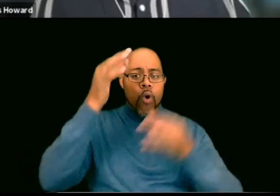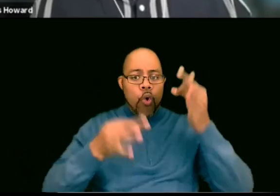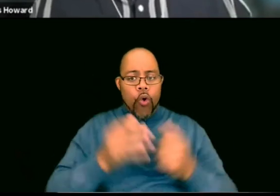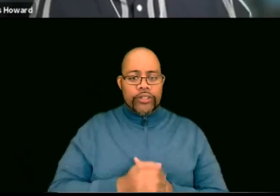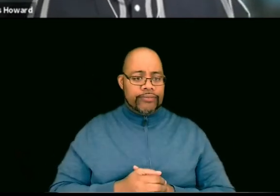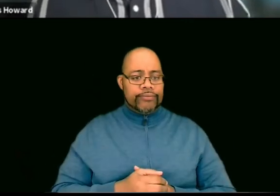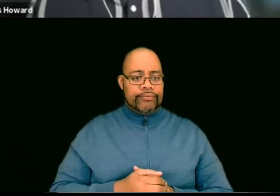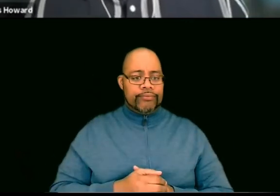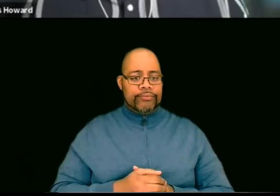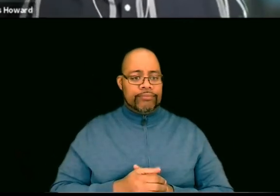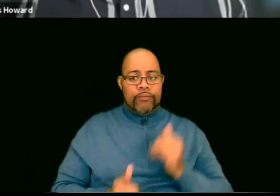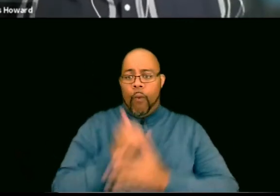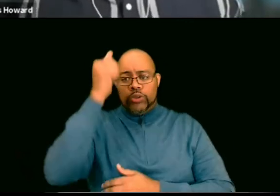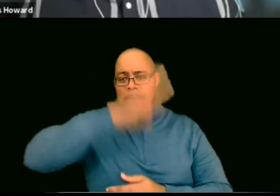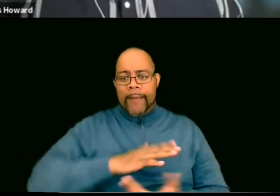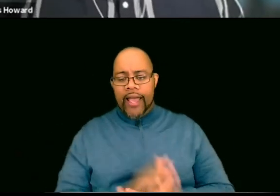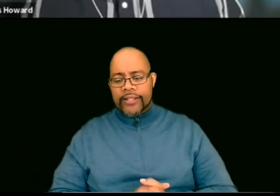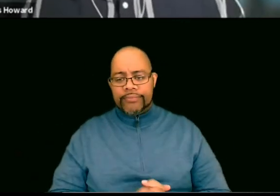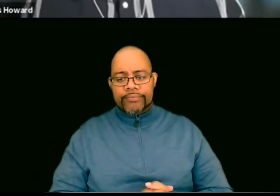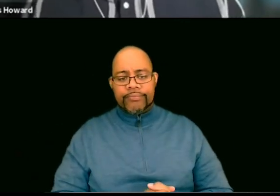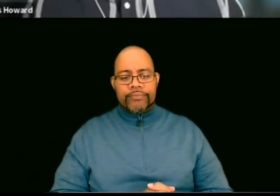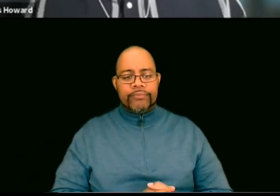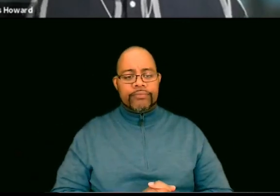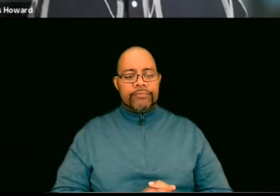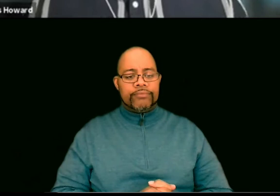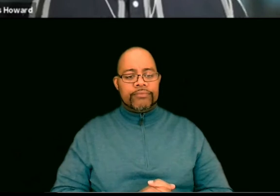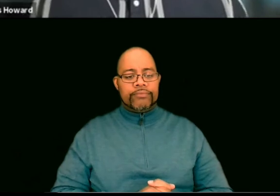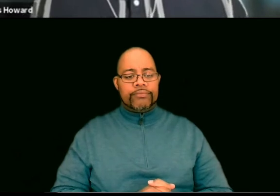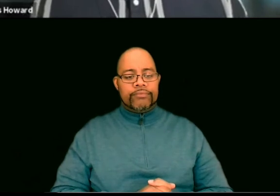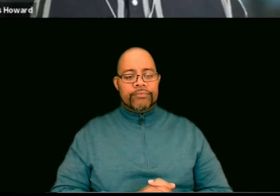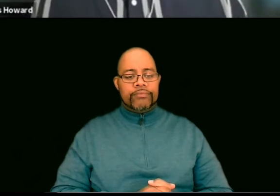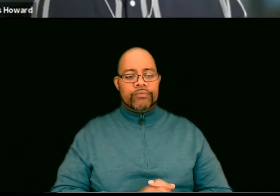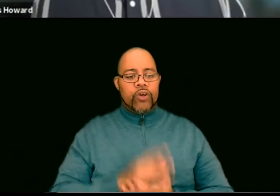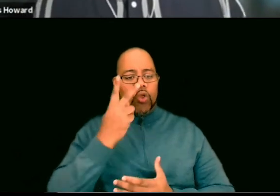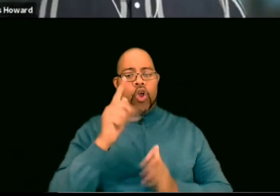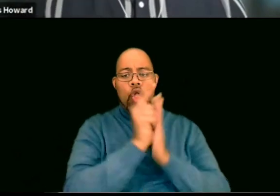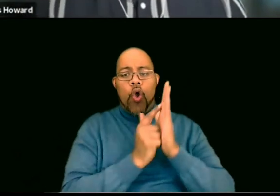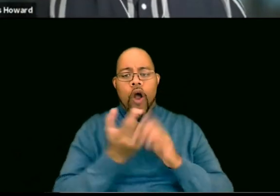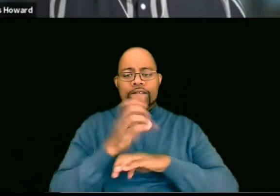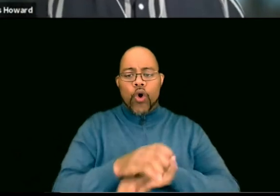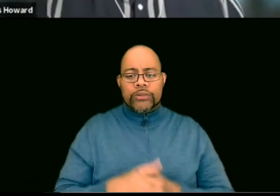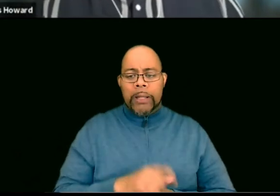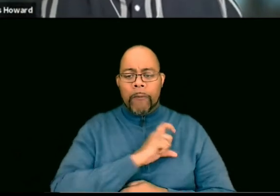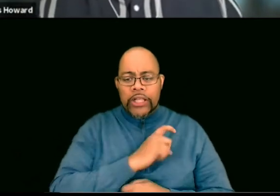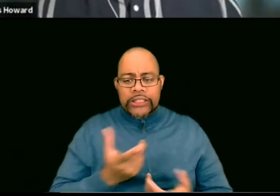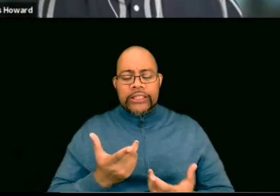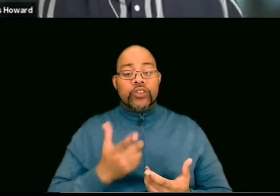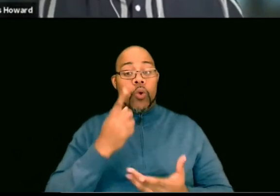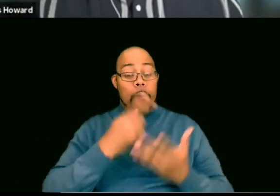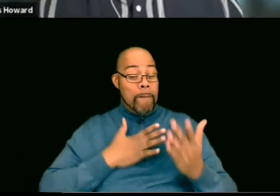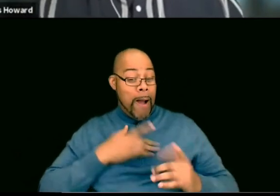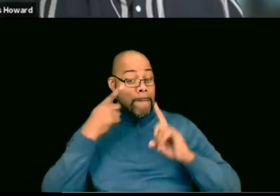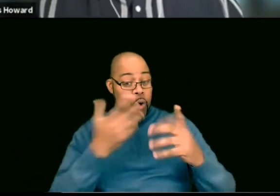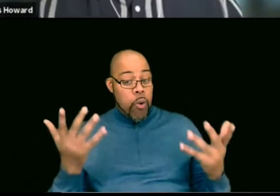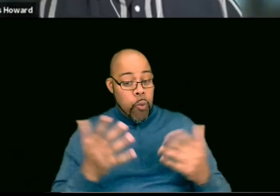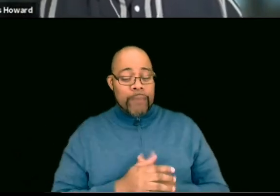Supreme Court, we looked at it, was men. We look at law enforcement. So what